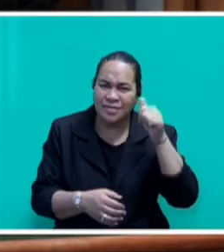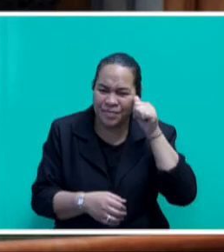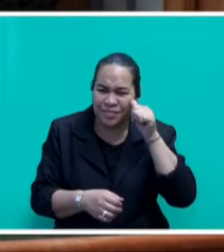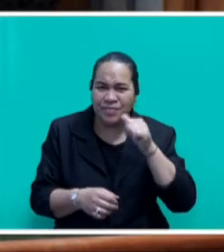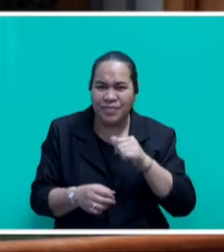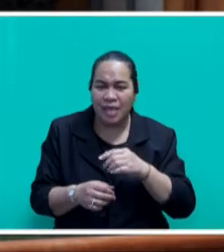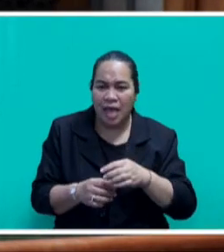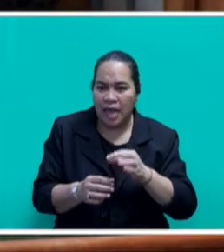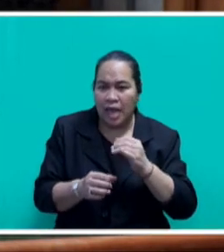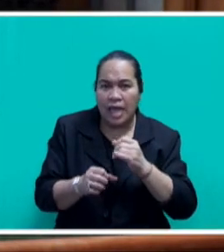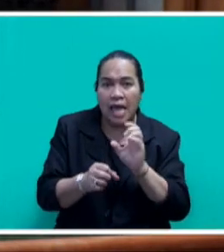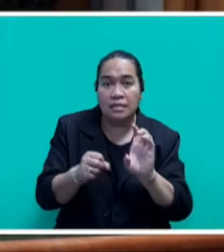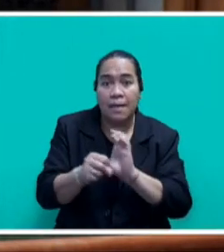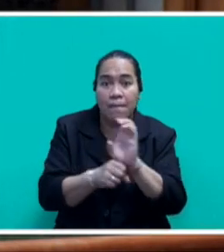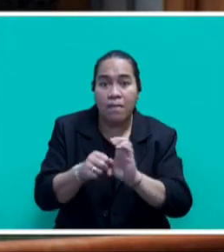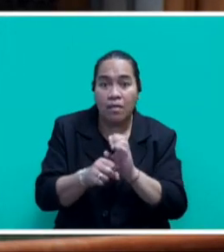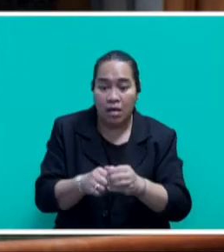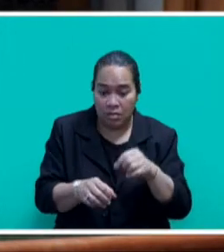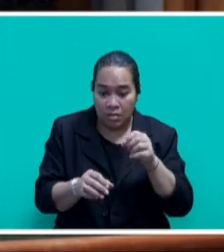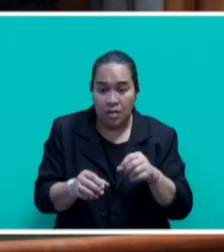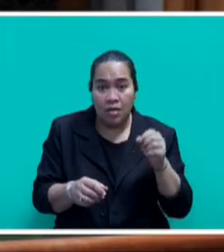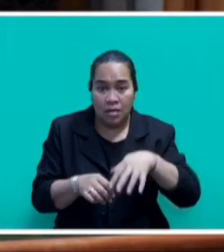Mr. Speaker, sir, a $1 million